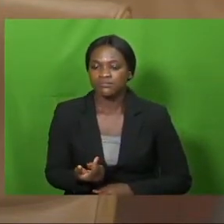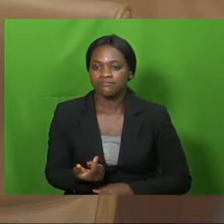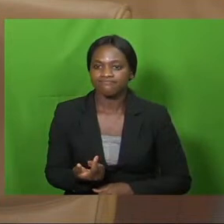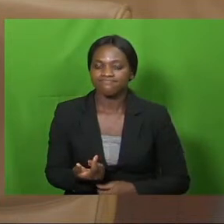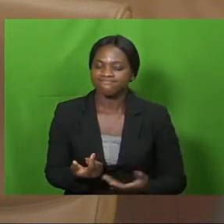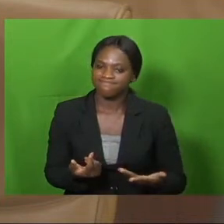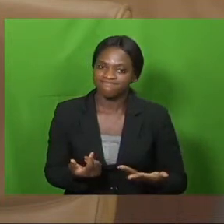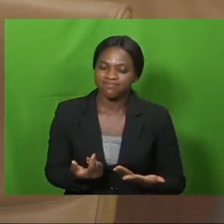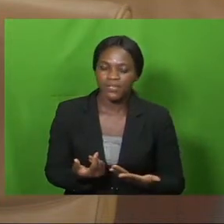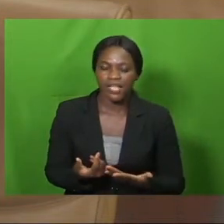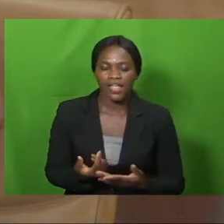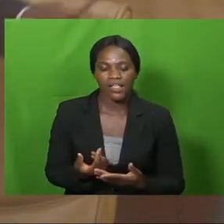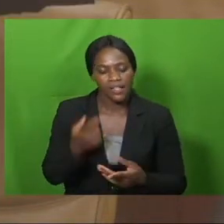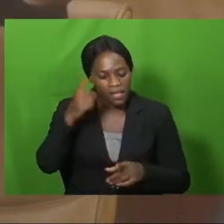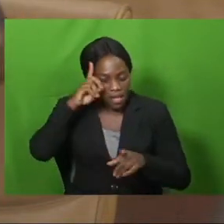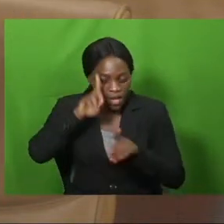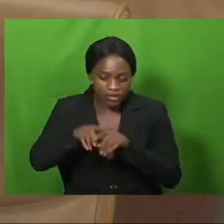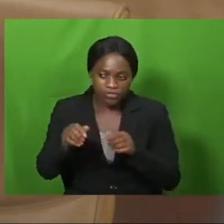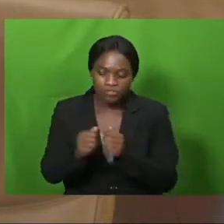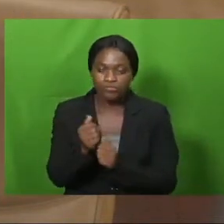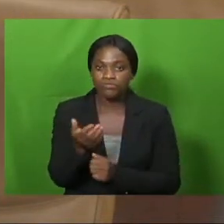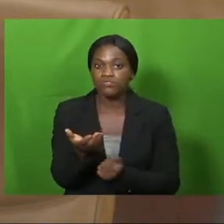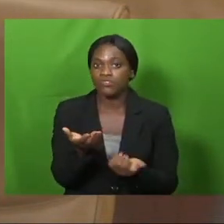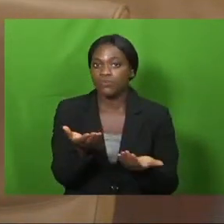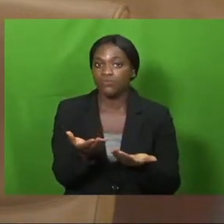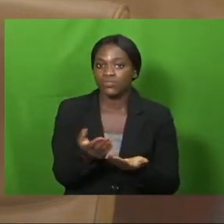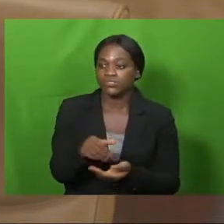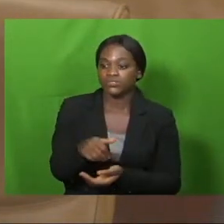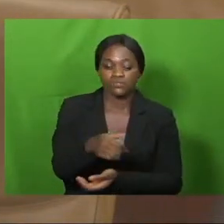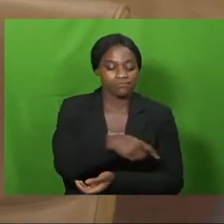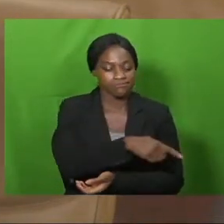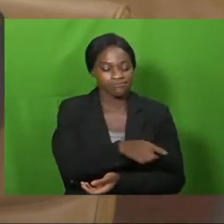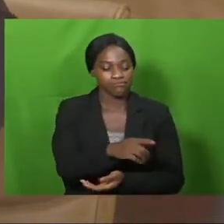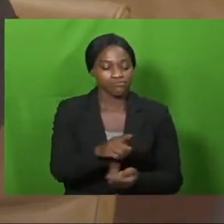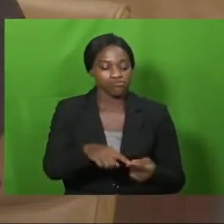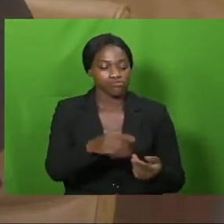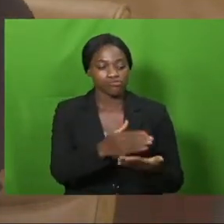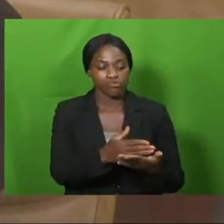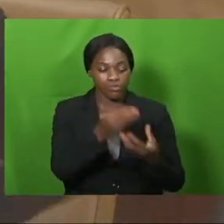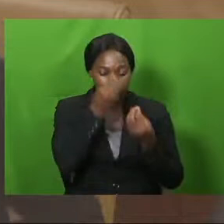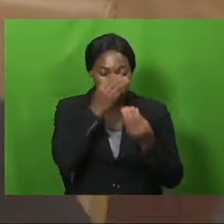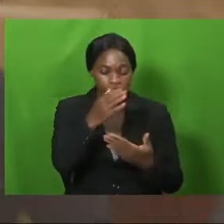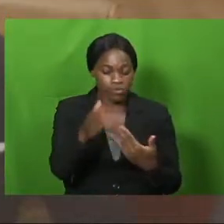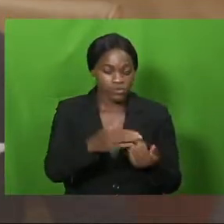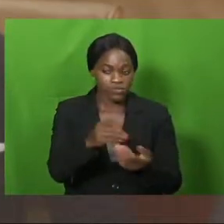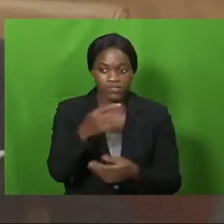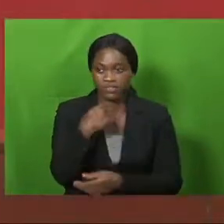colleagues to put matters to rest and abide by your position. Thank you.